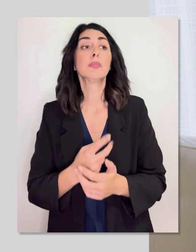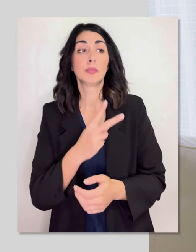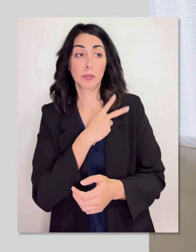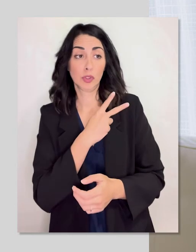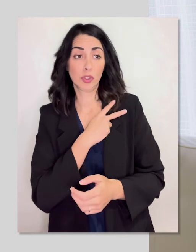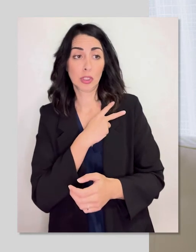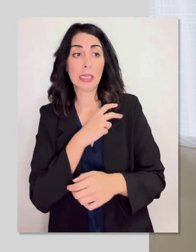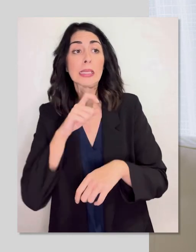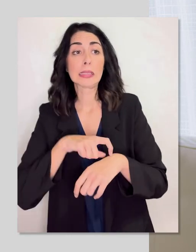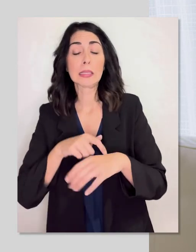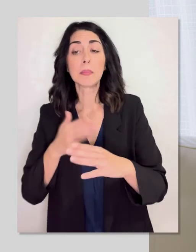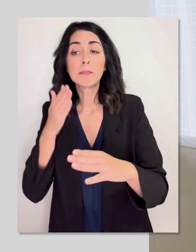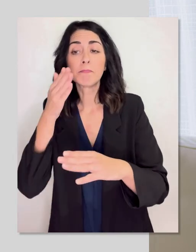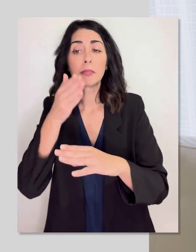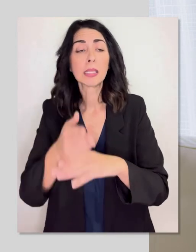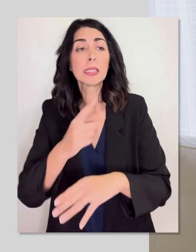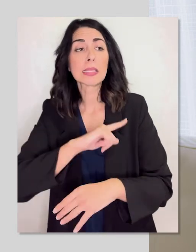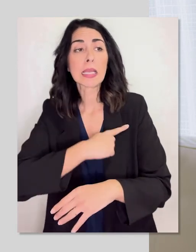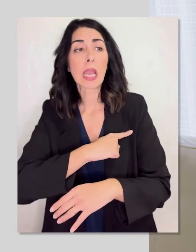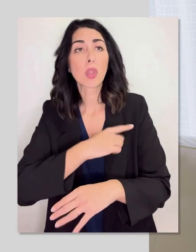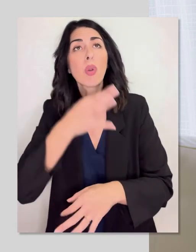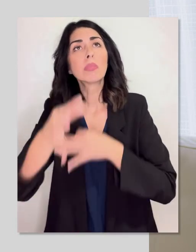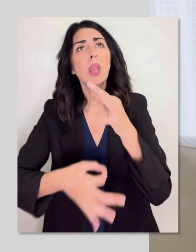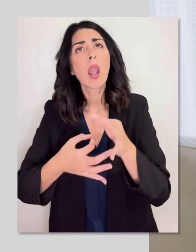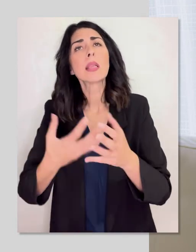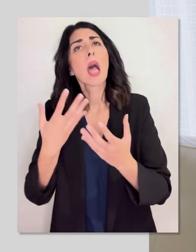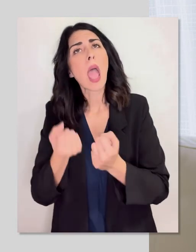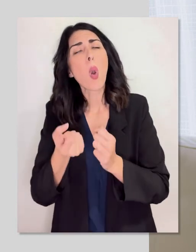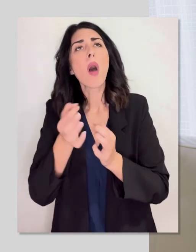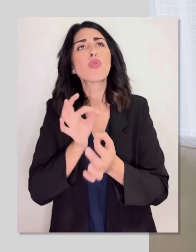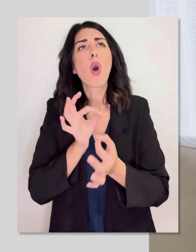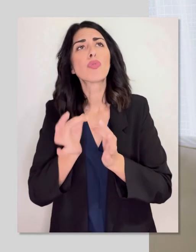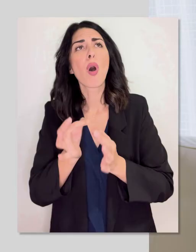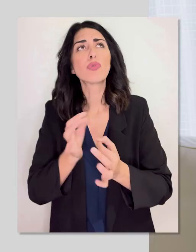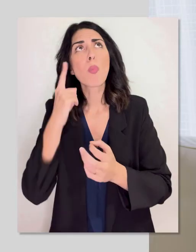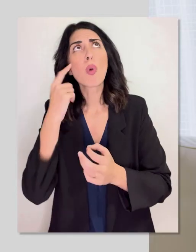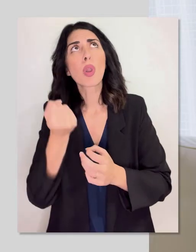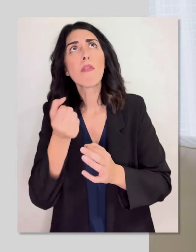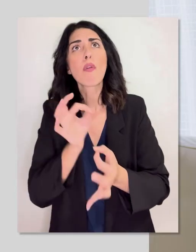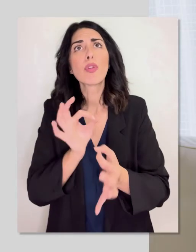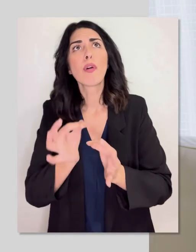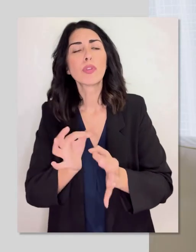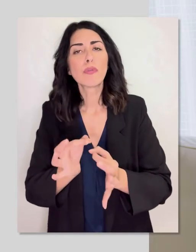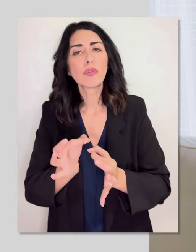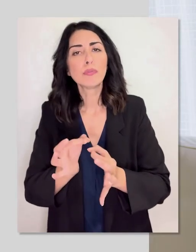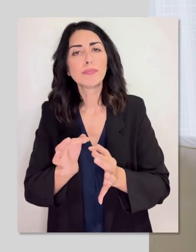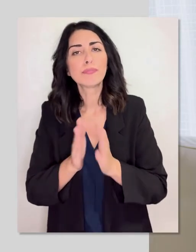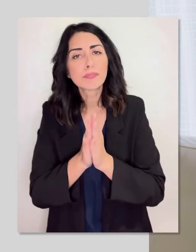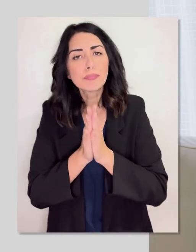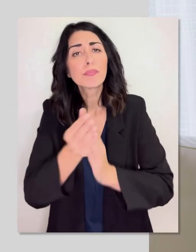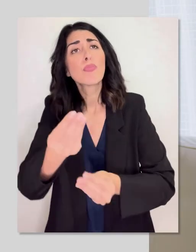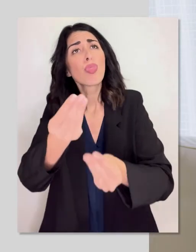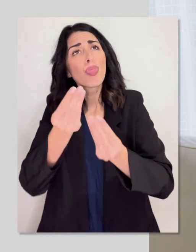and you say, well, I have these headaches, tell me what's wrong with me and give me the right treatment. There's no